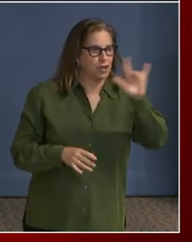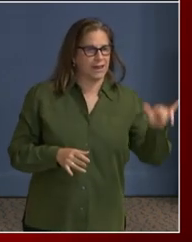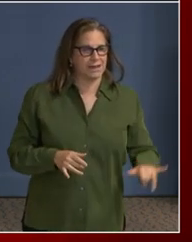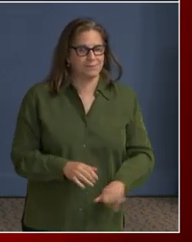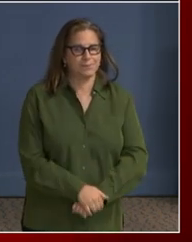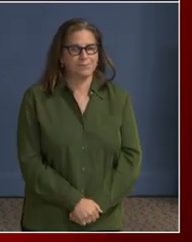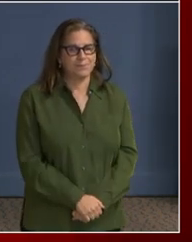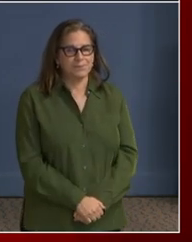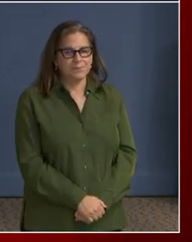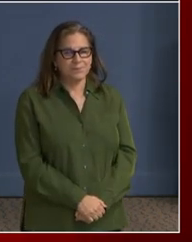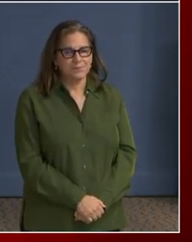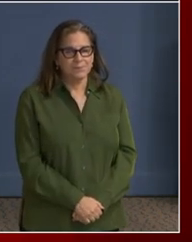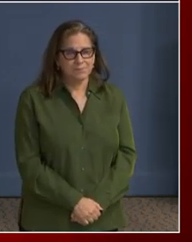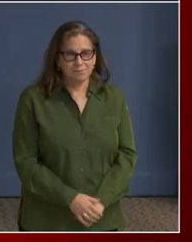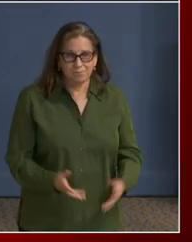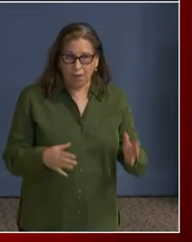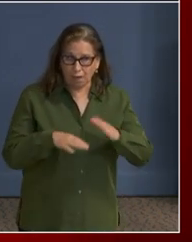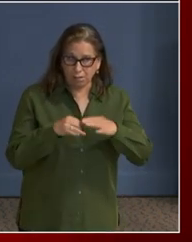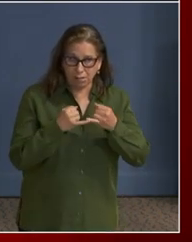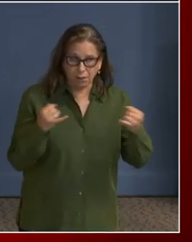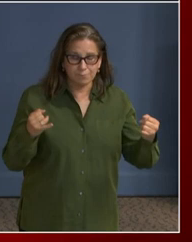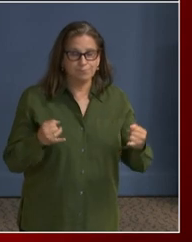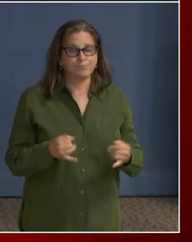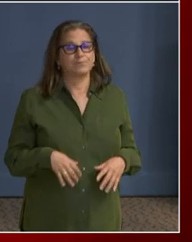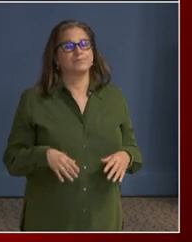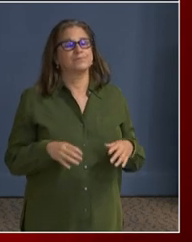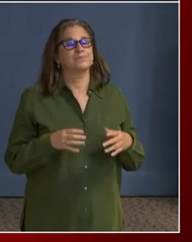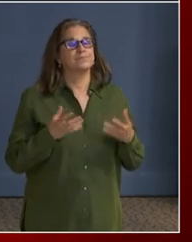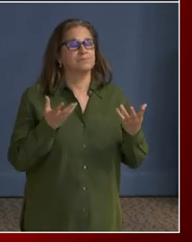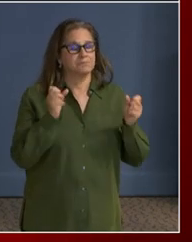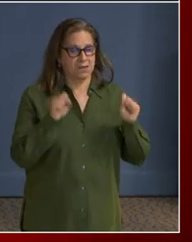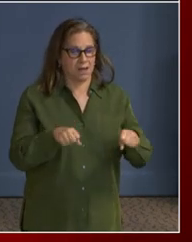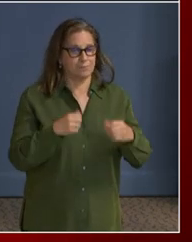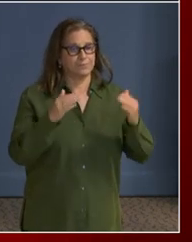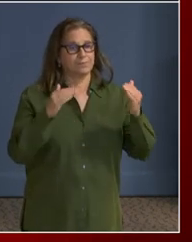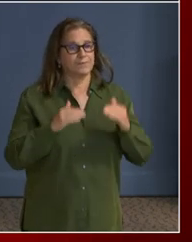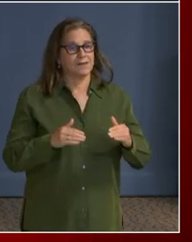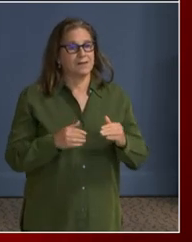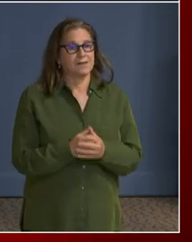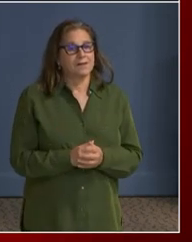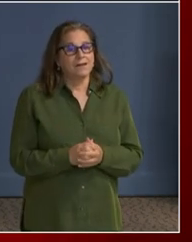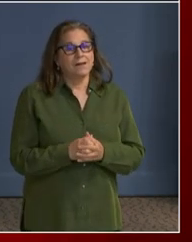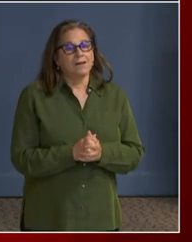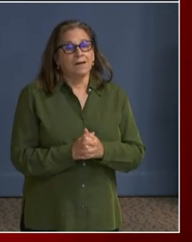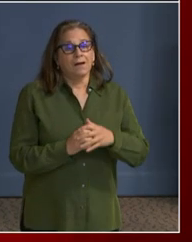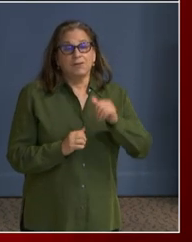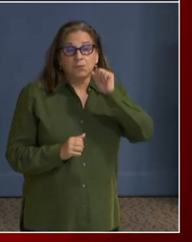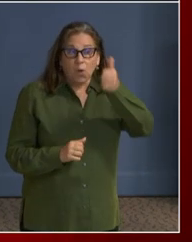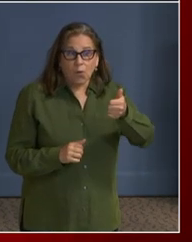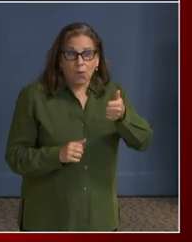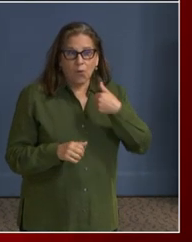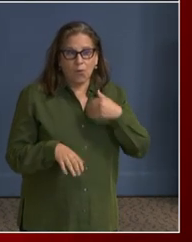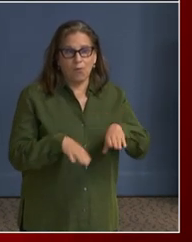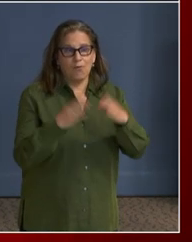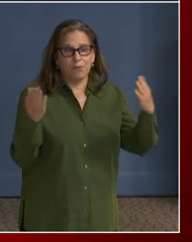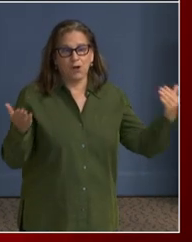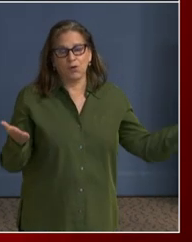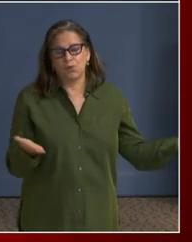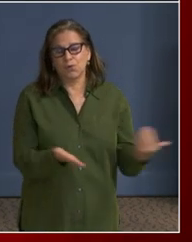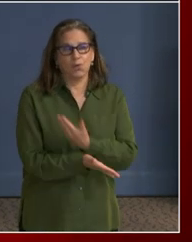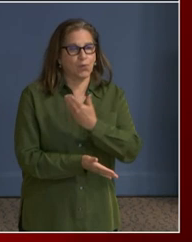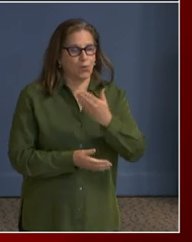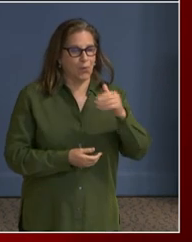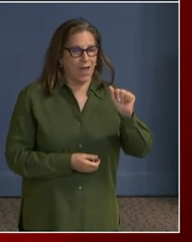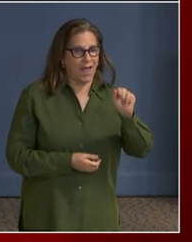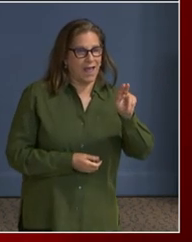coronavirus.dc.gov/register. Starting tomorrow, we will have an additional antibody testing site, which will bring us to